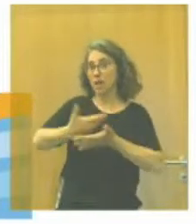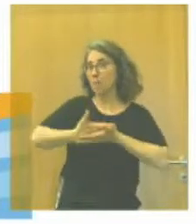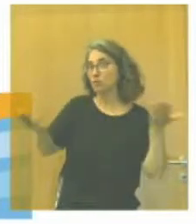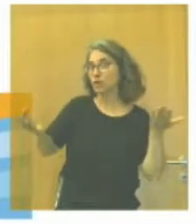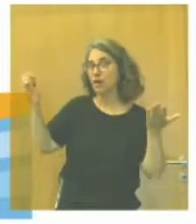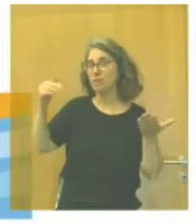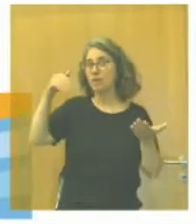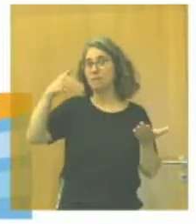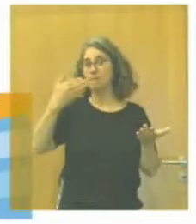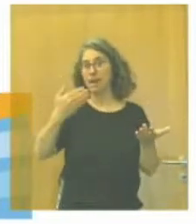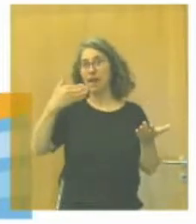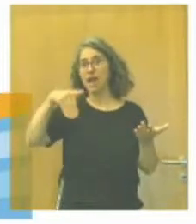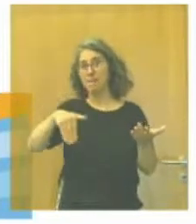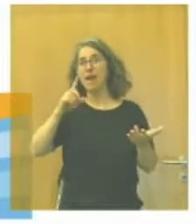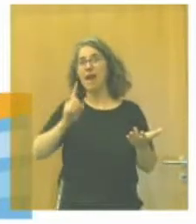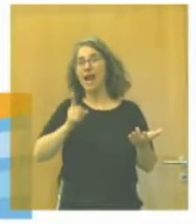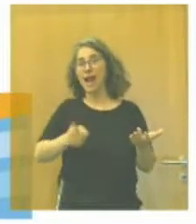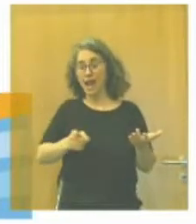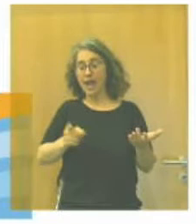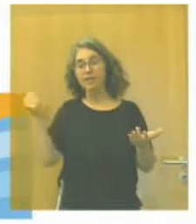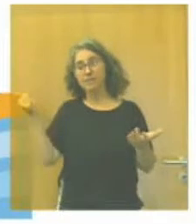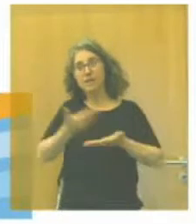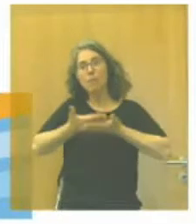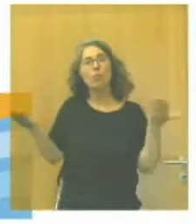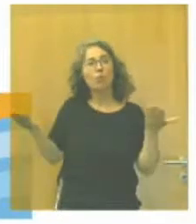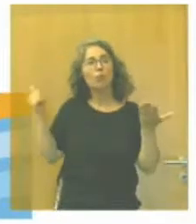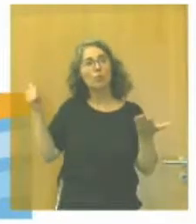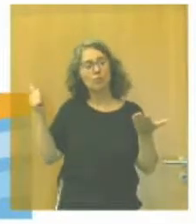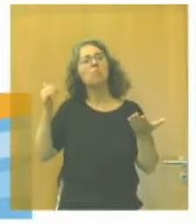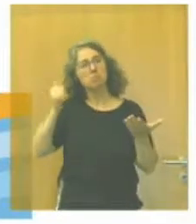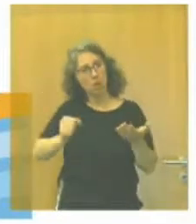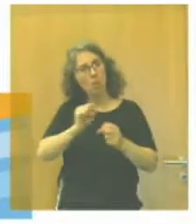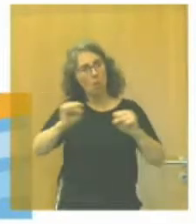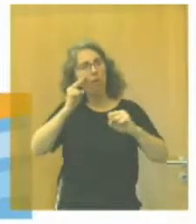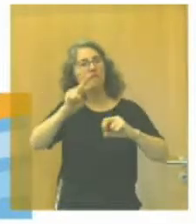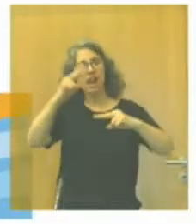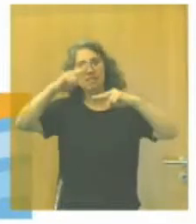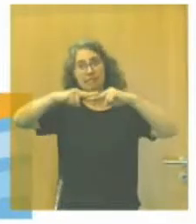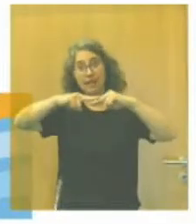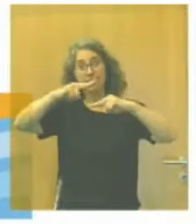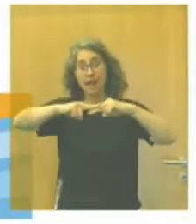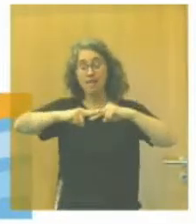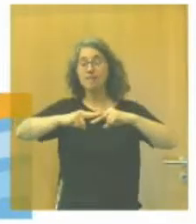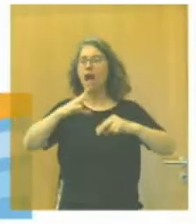published earlier this year. It's available free online. And there's a lot of technical aspects.